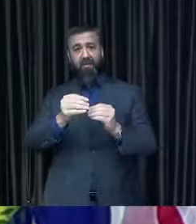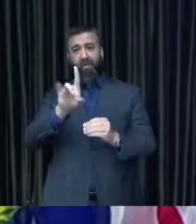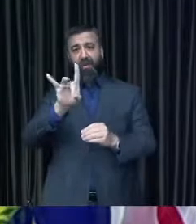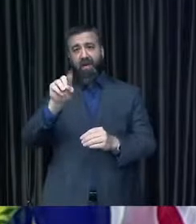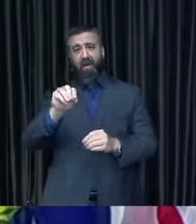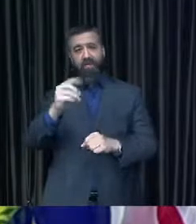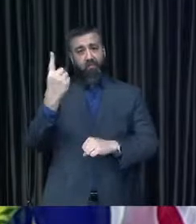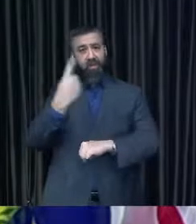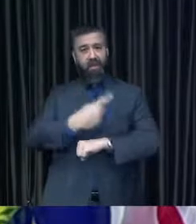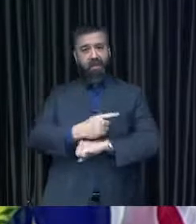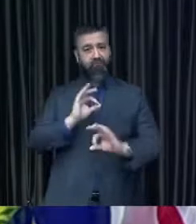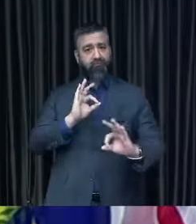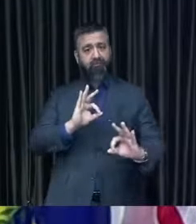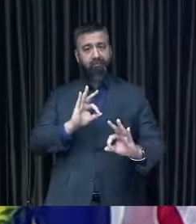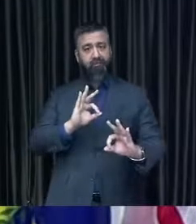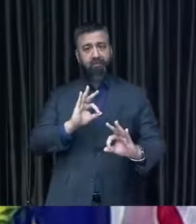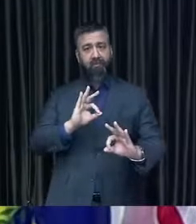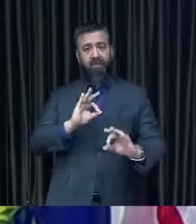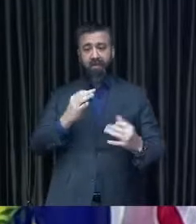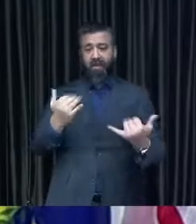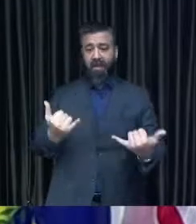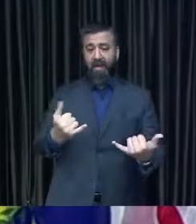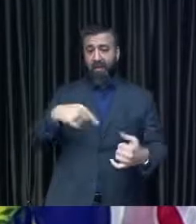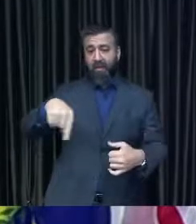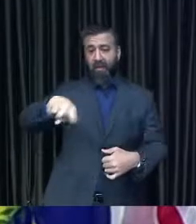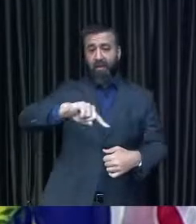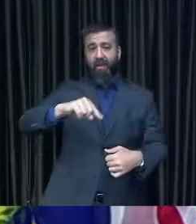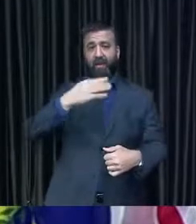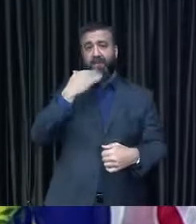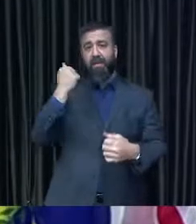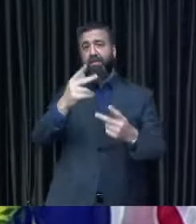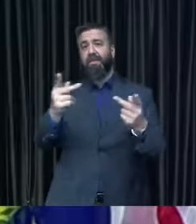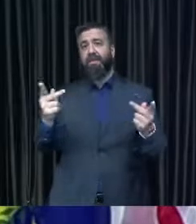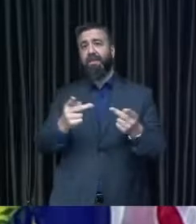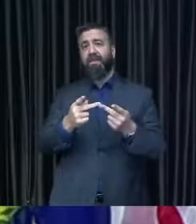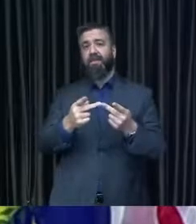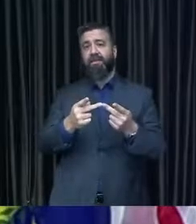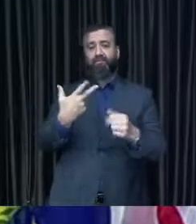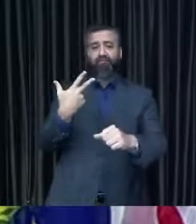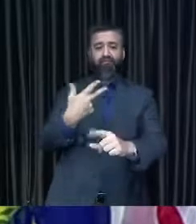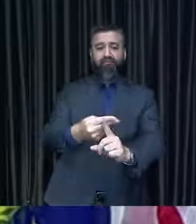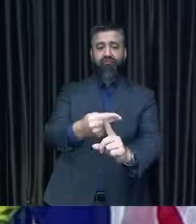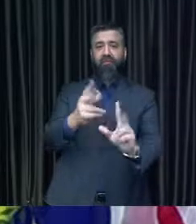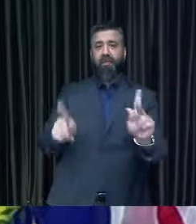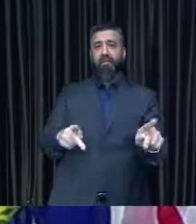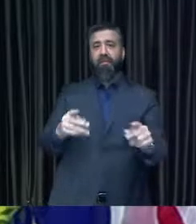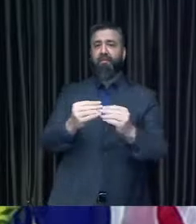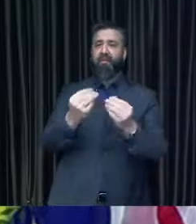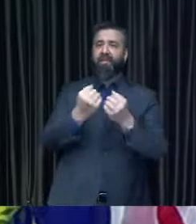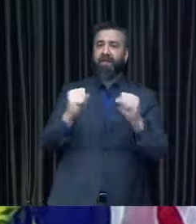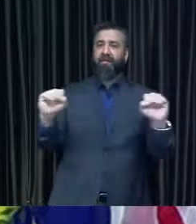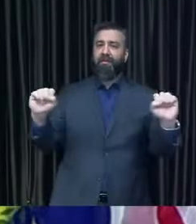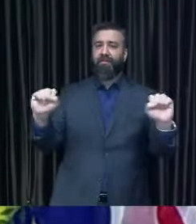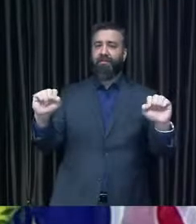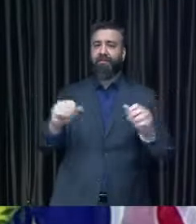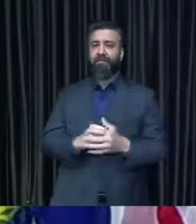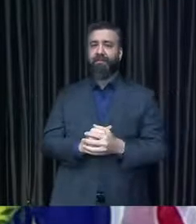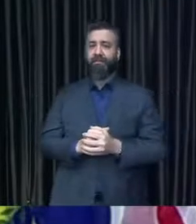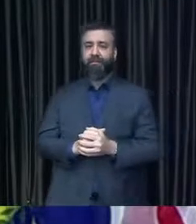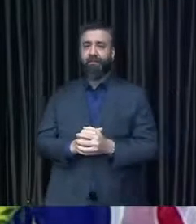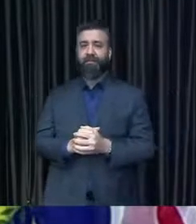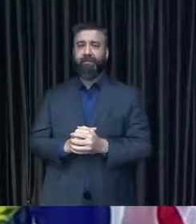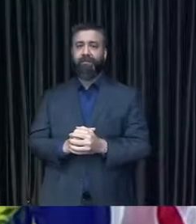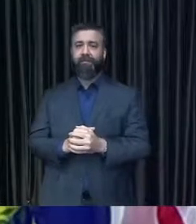day. In doing so, we are better positioned to issue the vaccine to others, including our clinic clients, as safely as possible.